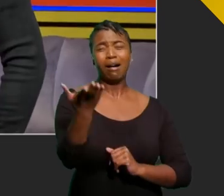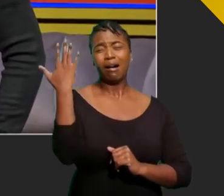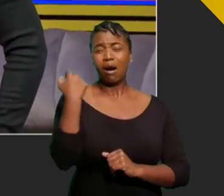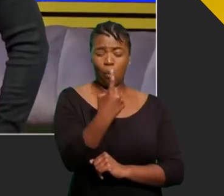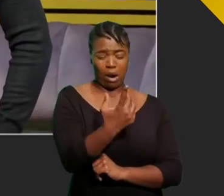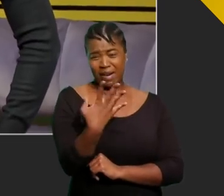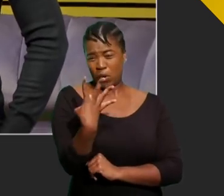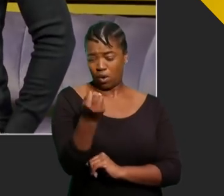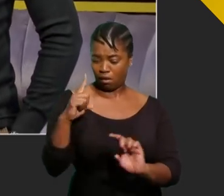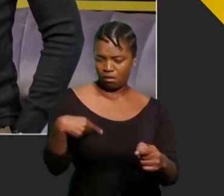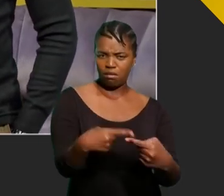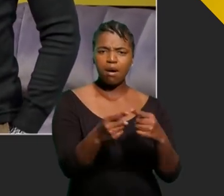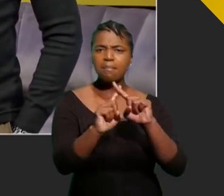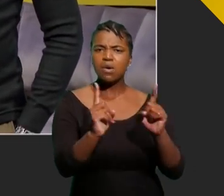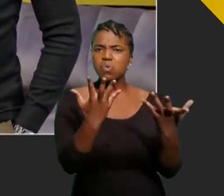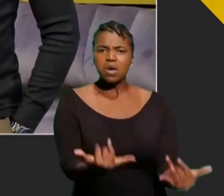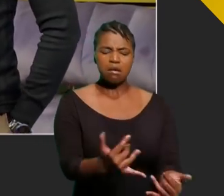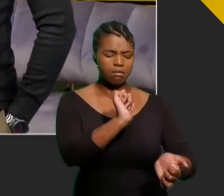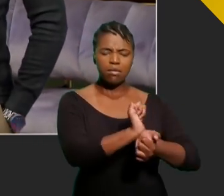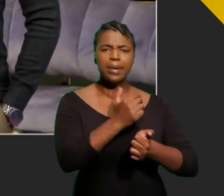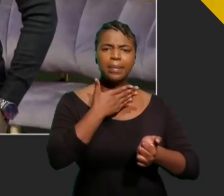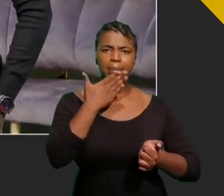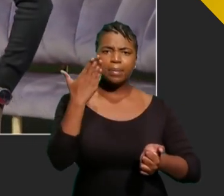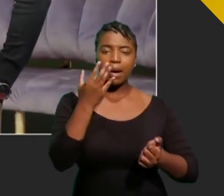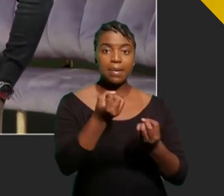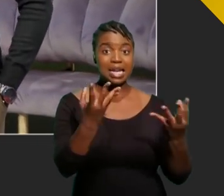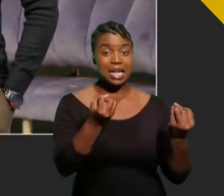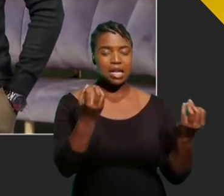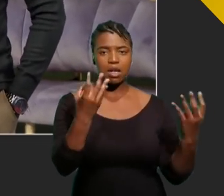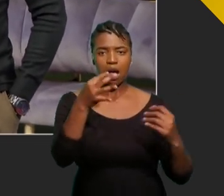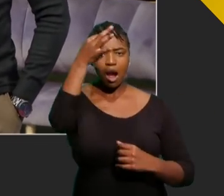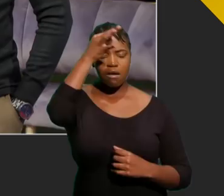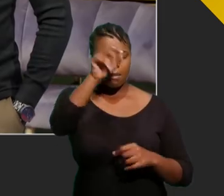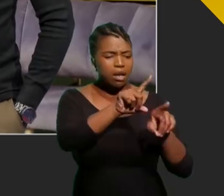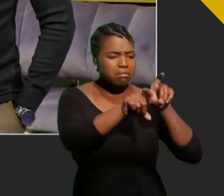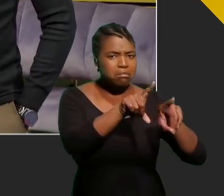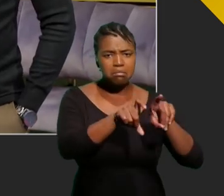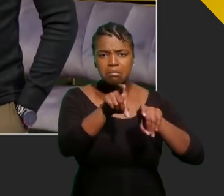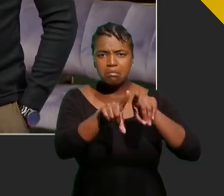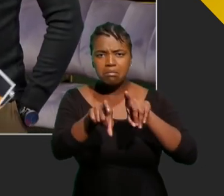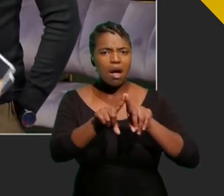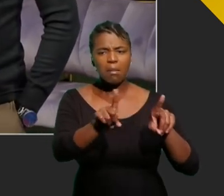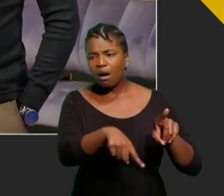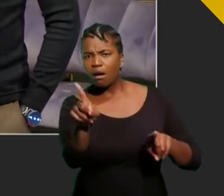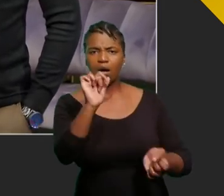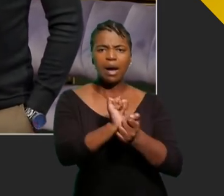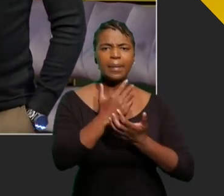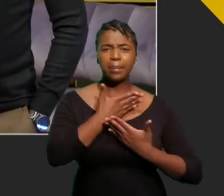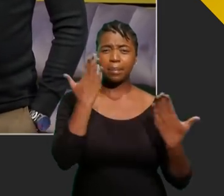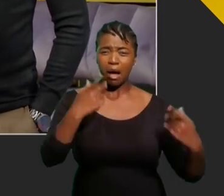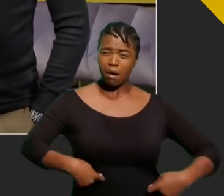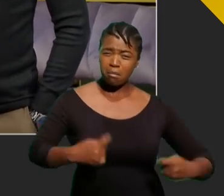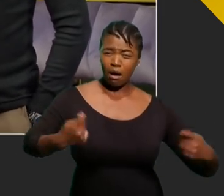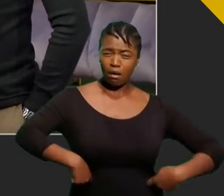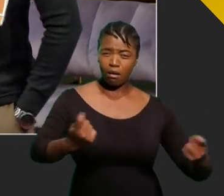till to date kodwa nalamhlanje akekho boshiwe akekho khuziwe akekho kwenze lutho kodwa kuphela igitini imali been spent trying